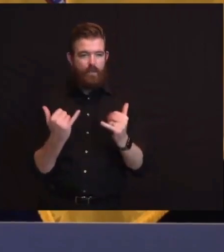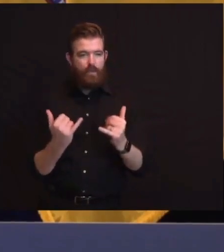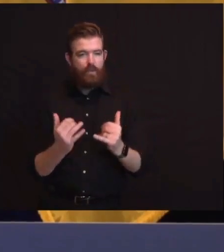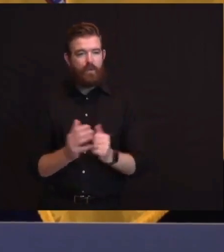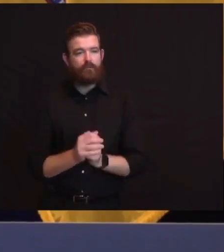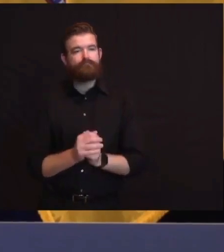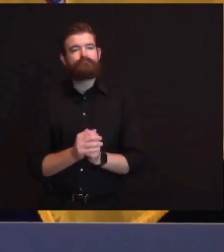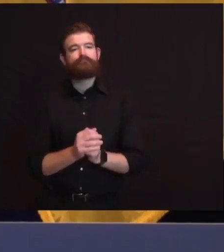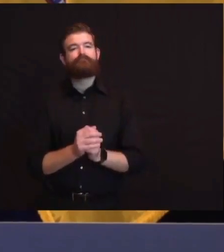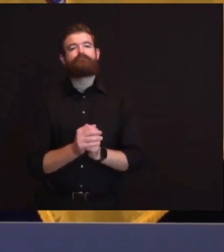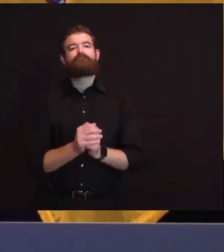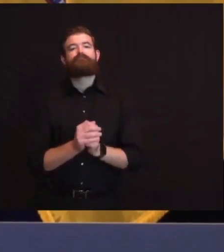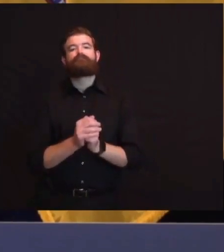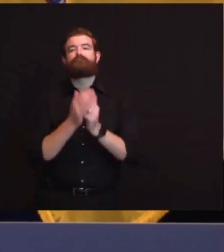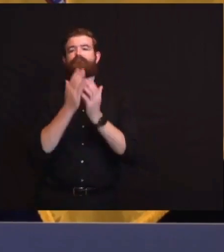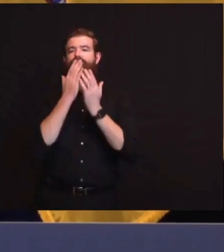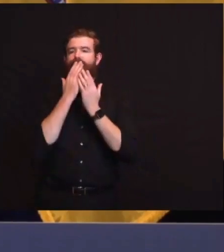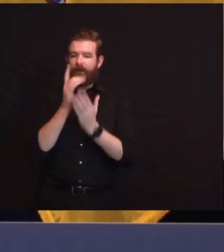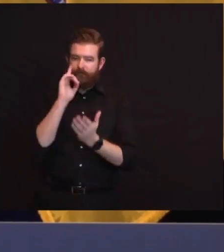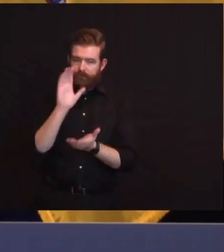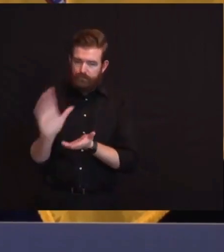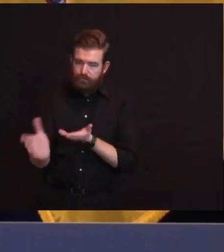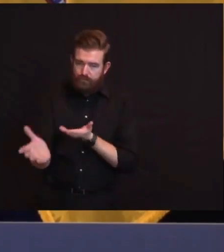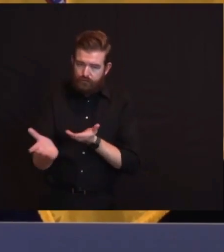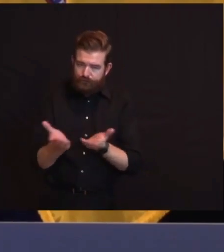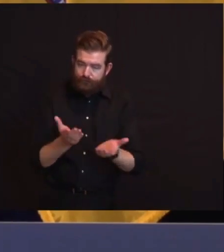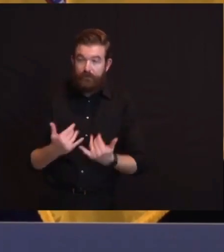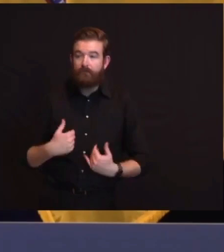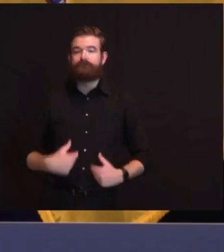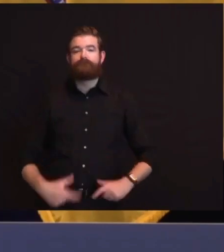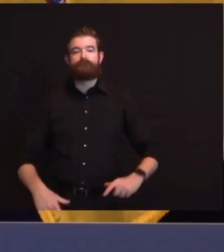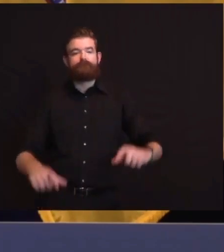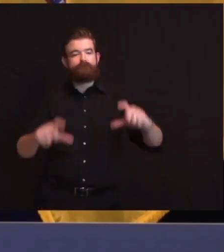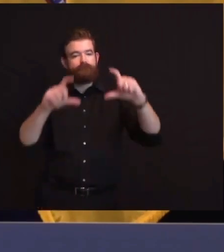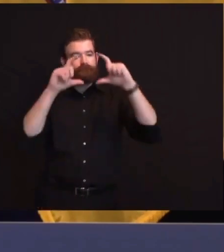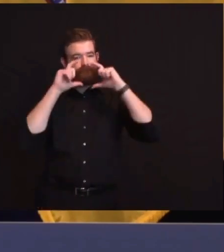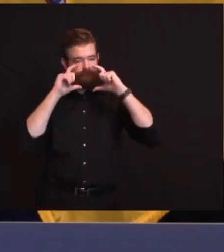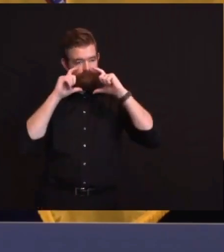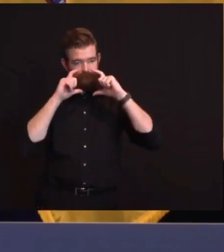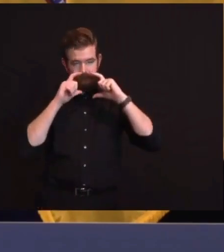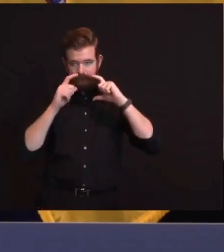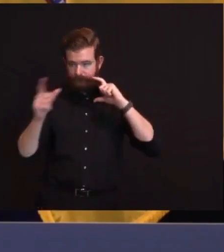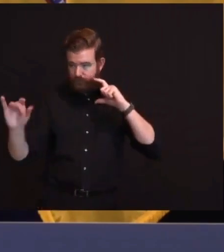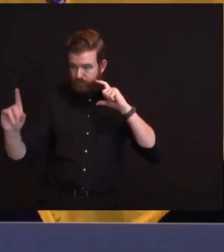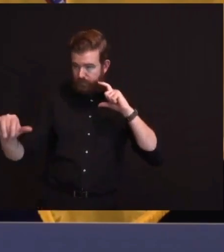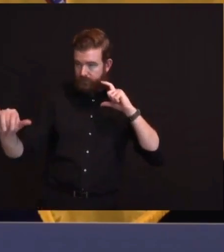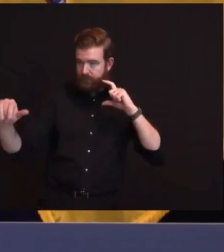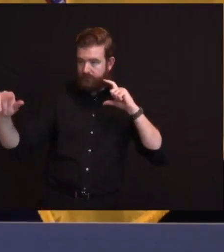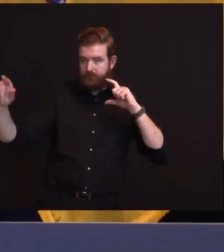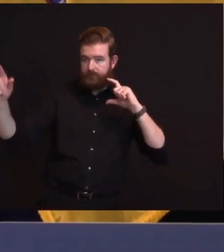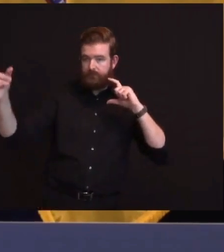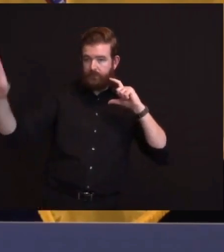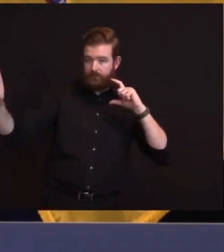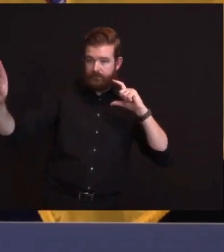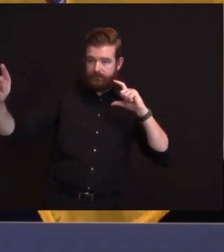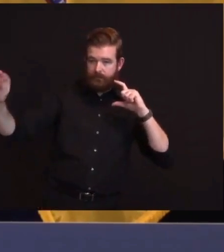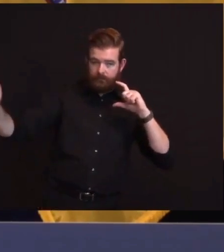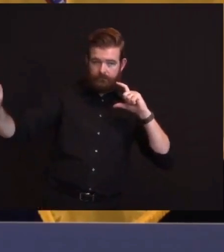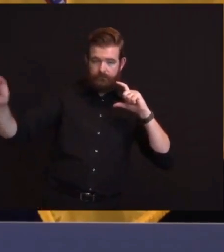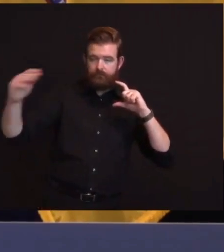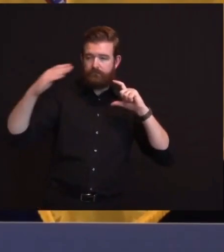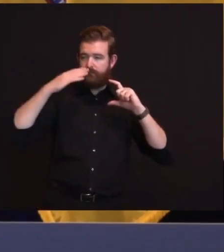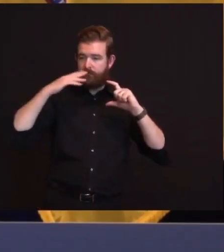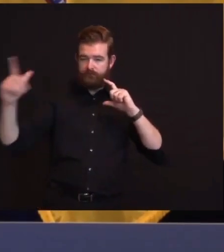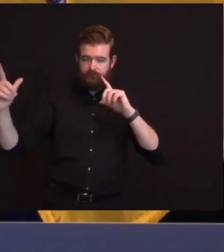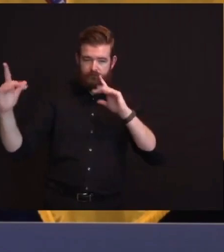again. I'll mask up here. Judy, Tina, thank you. Likewise. We'll be in touch, as we all know, but we'll see you, if